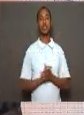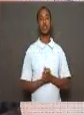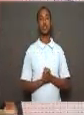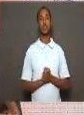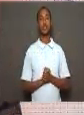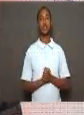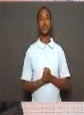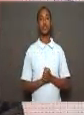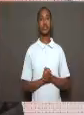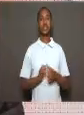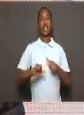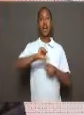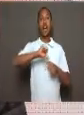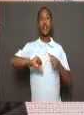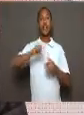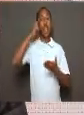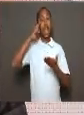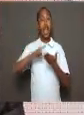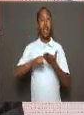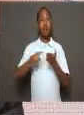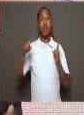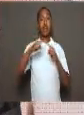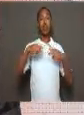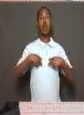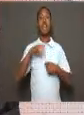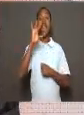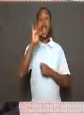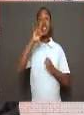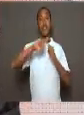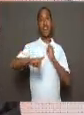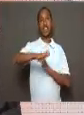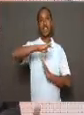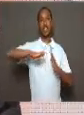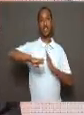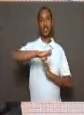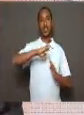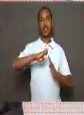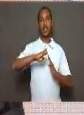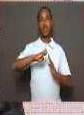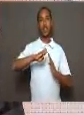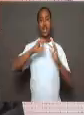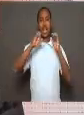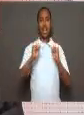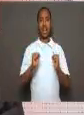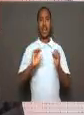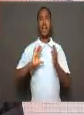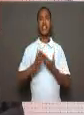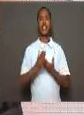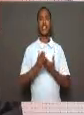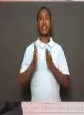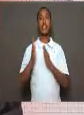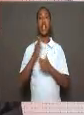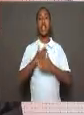Atoms aim to have 8 valence electrons, so they can achieve the level